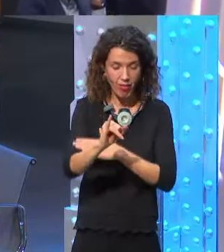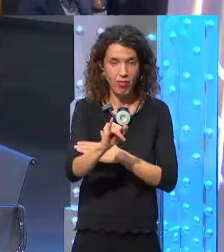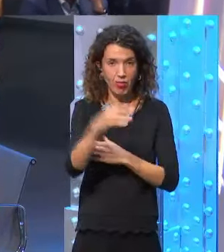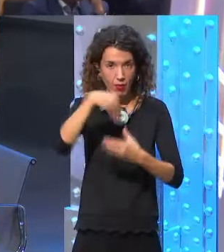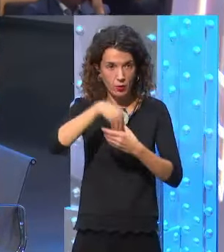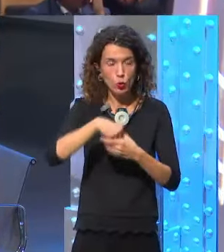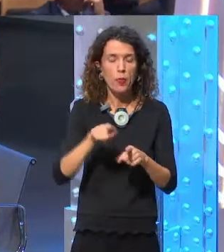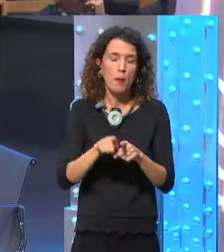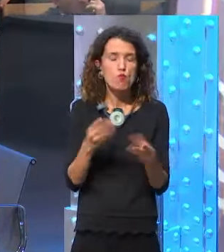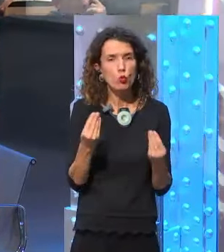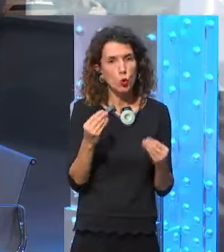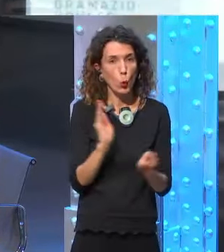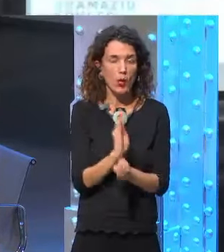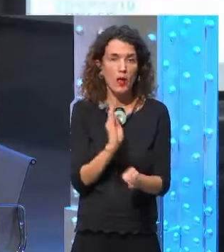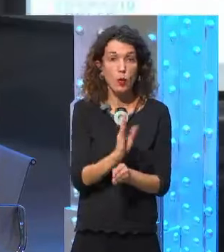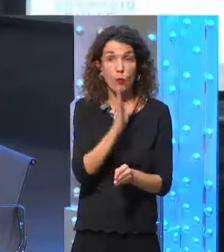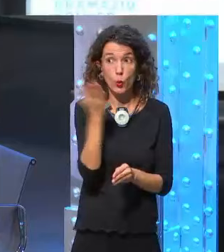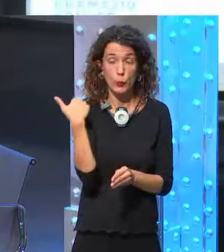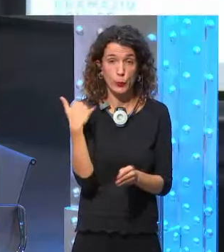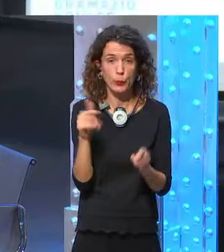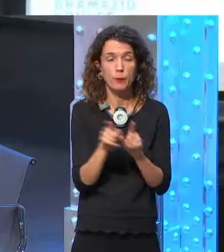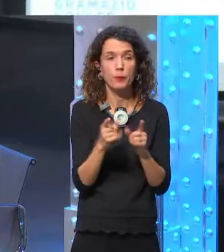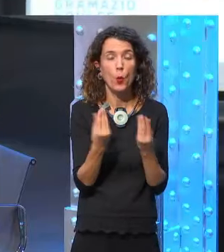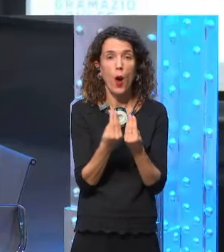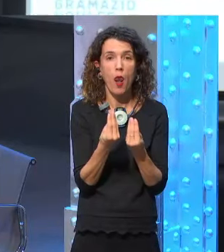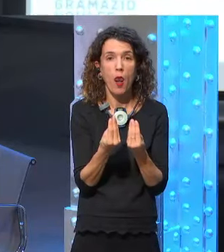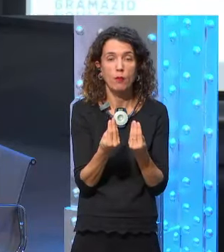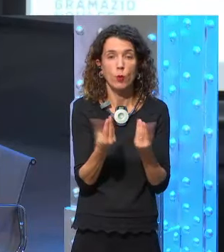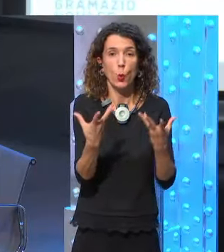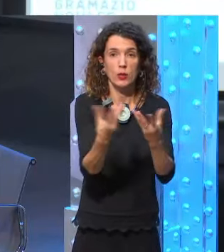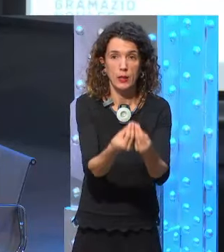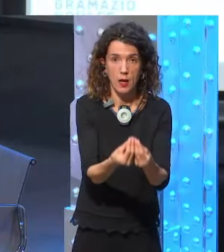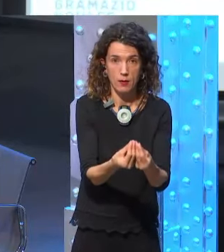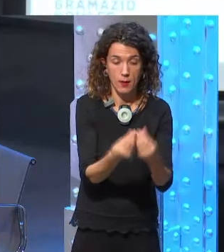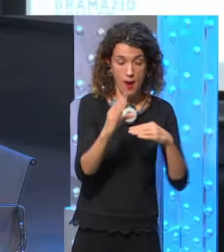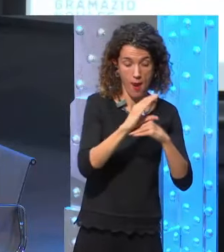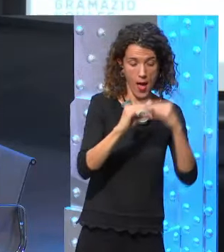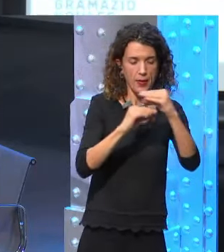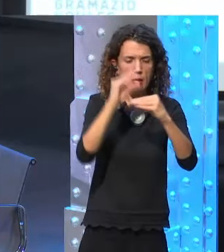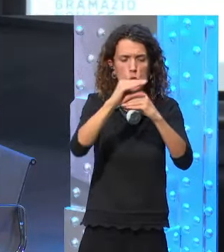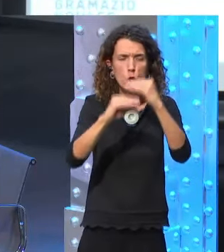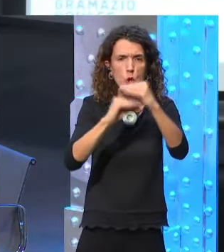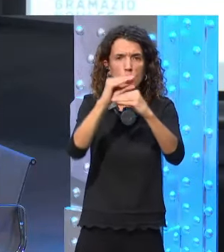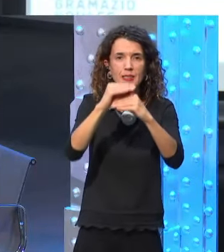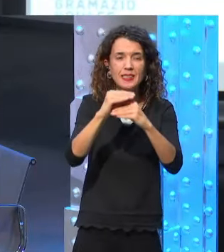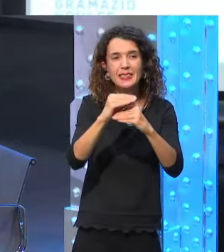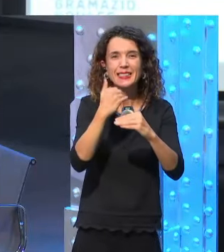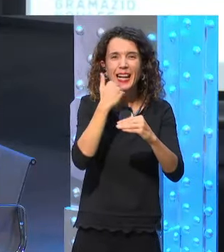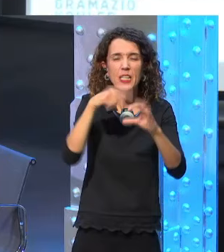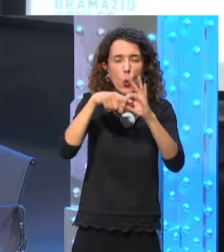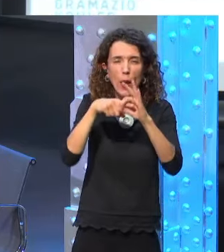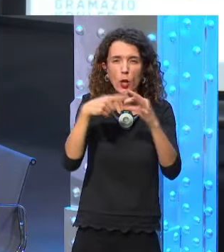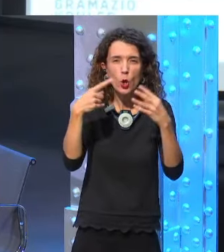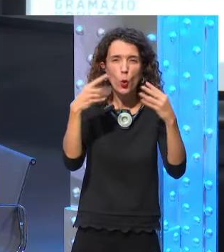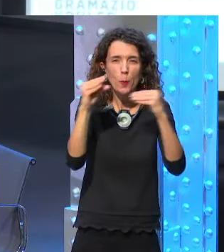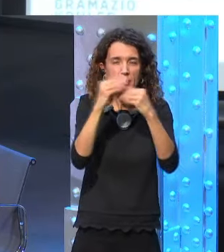so that in the counter light you actually close the gap between the brick almost, so that it's readable. If you would move the bricks a little bit